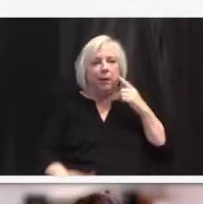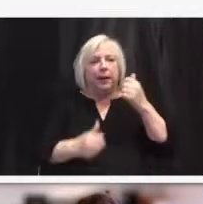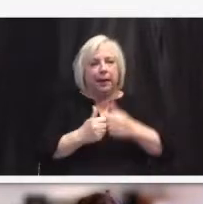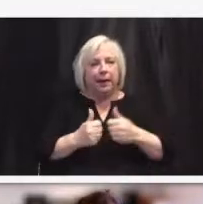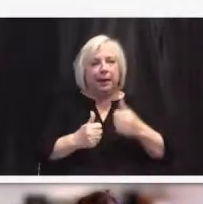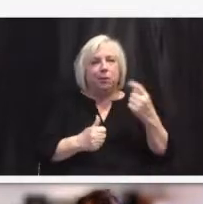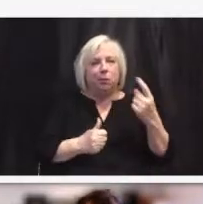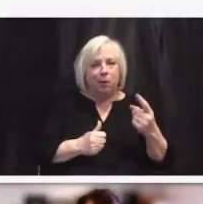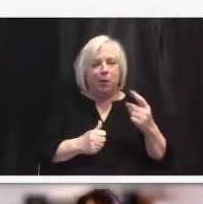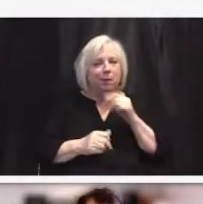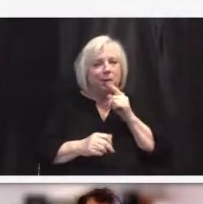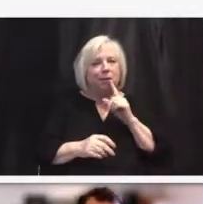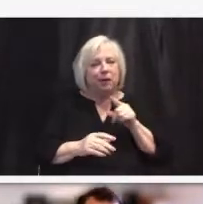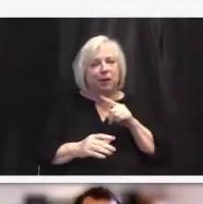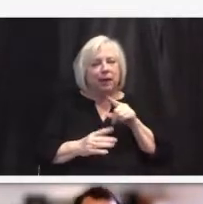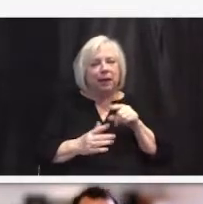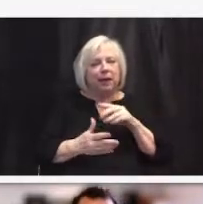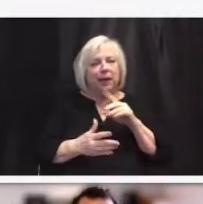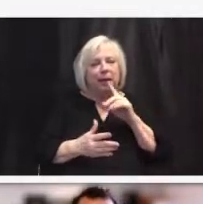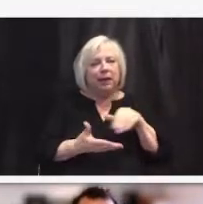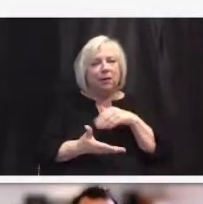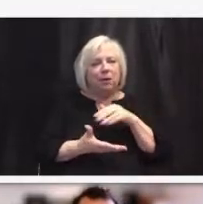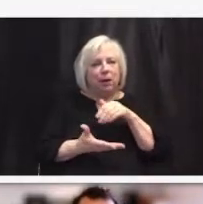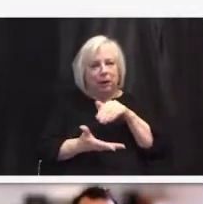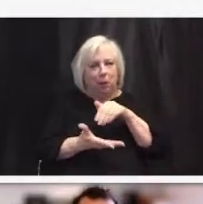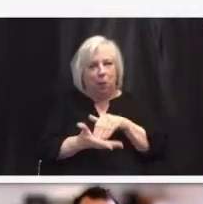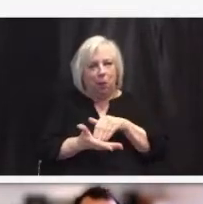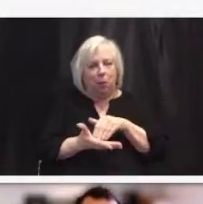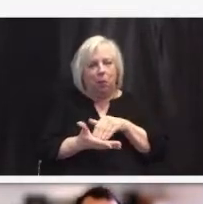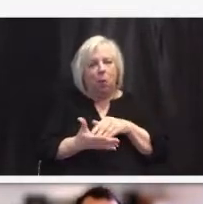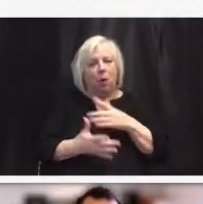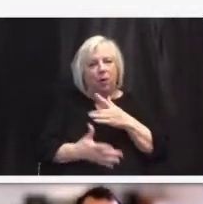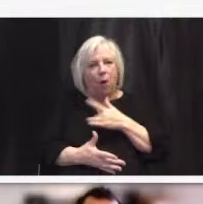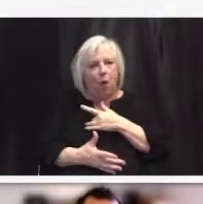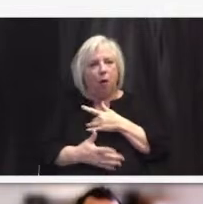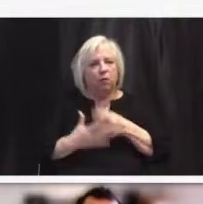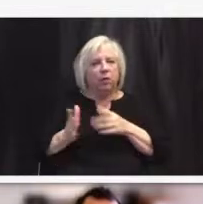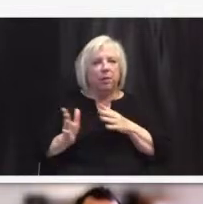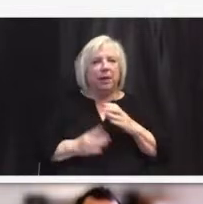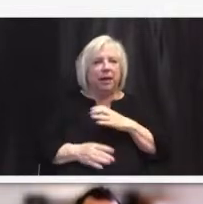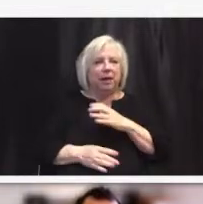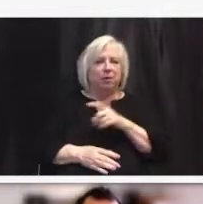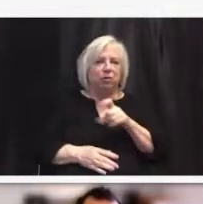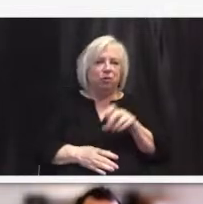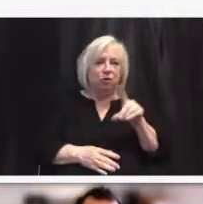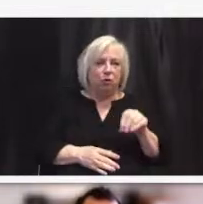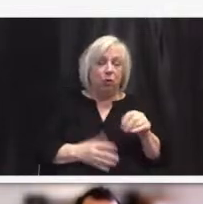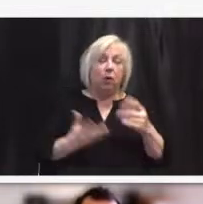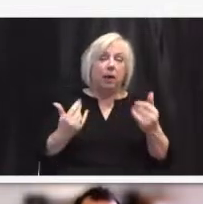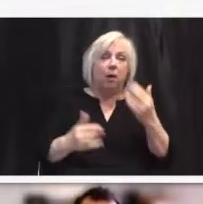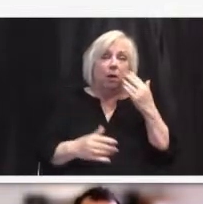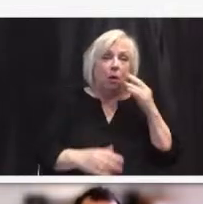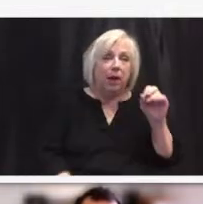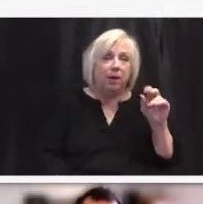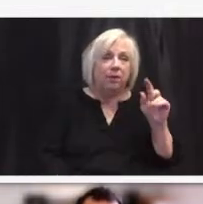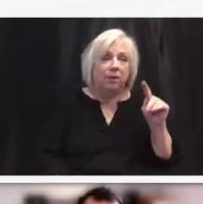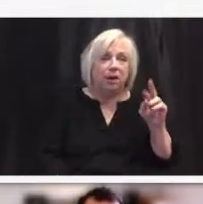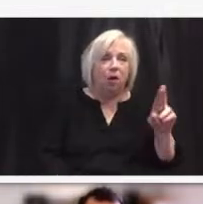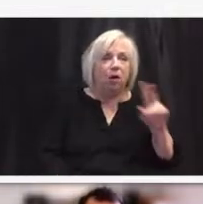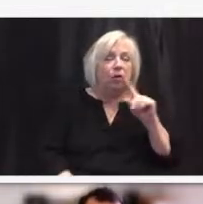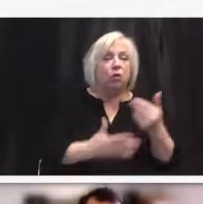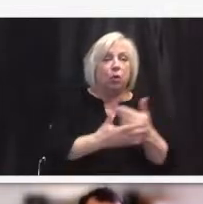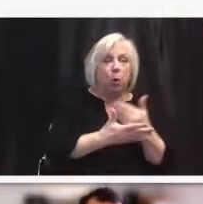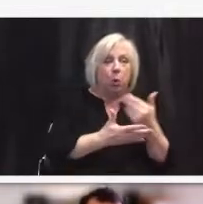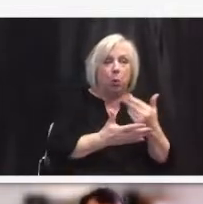not really getting to the core of what the planning commission actually does. Now, I know that STRs are a new type of